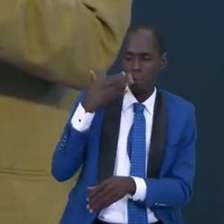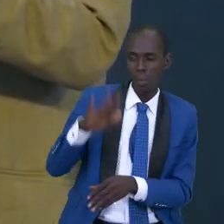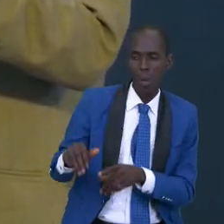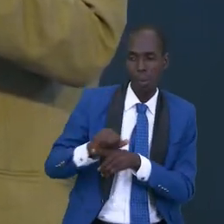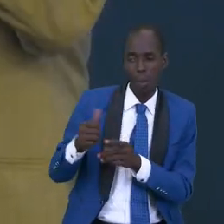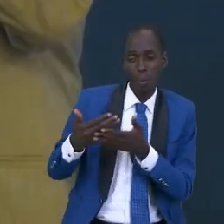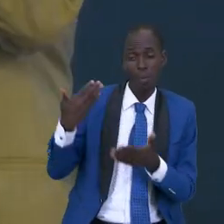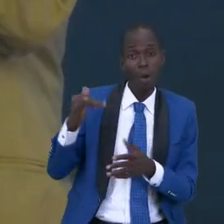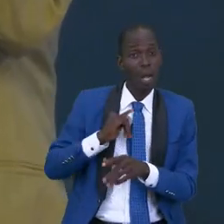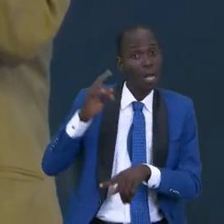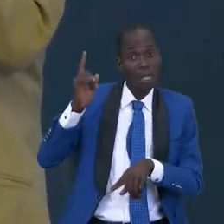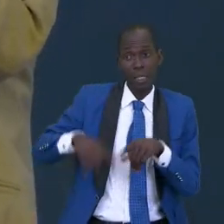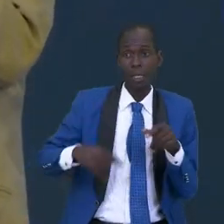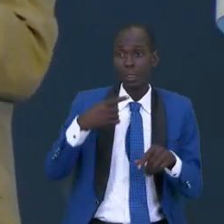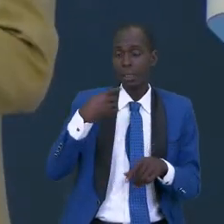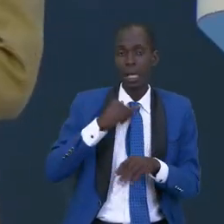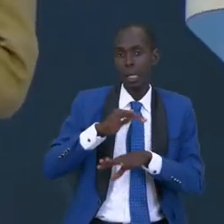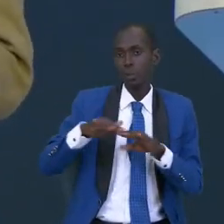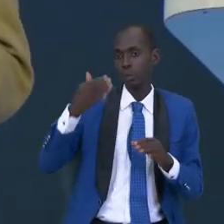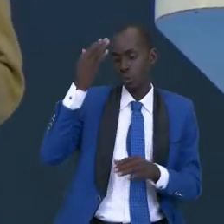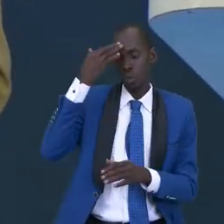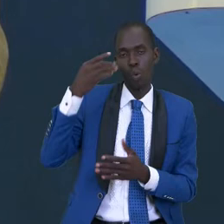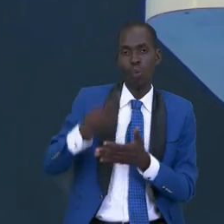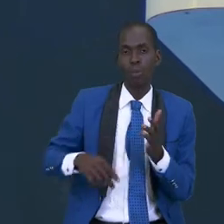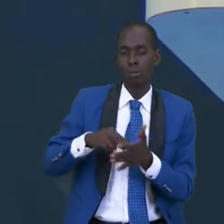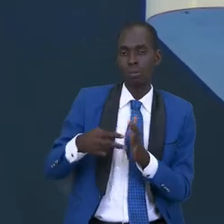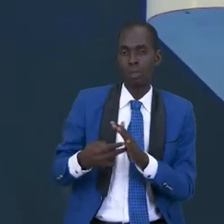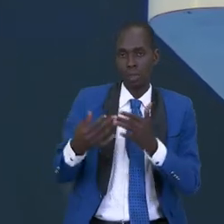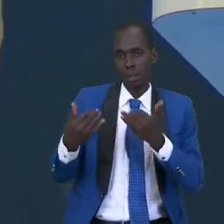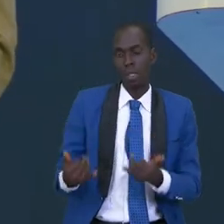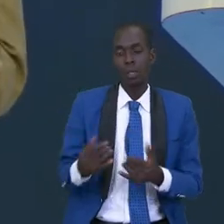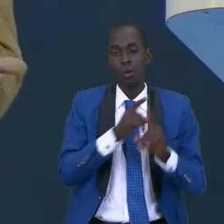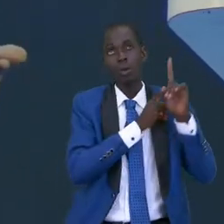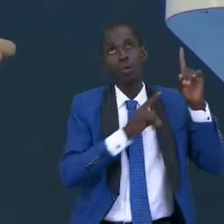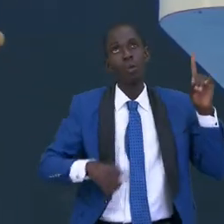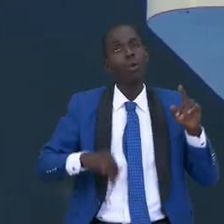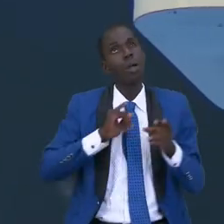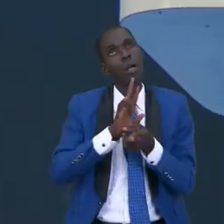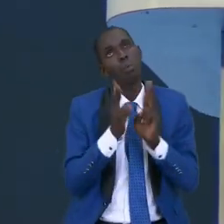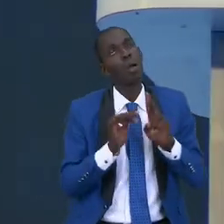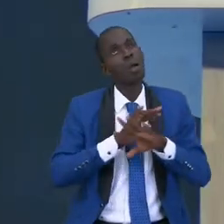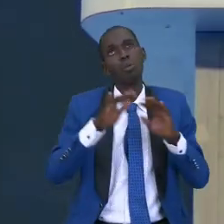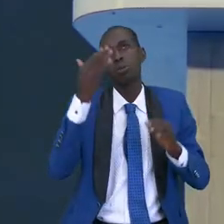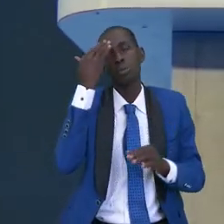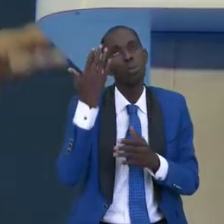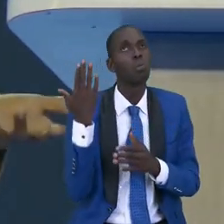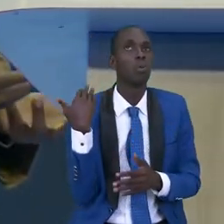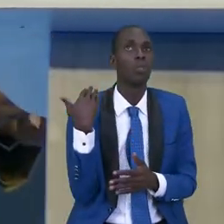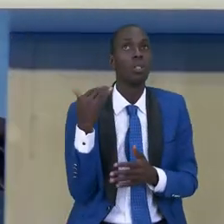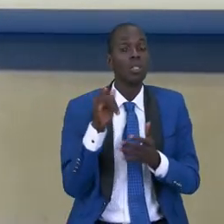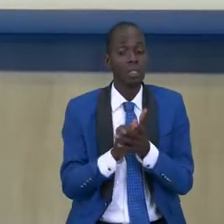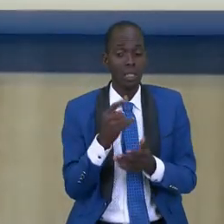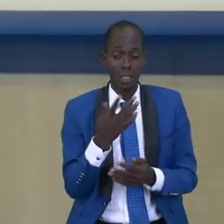cannot claim ignorance anymore. Lord, I repent. I didn't know that the things I